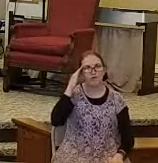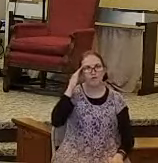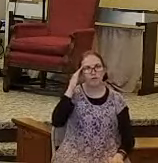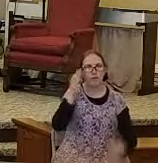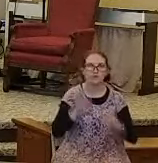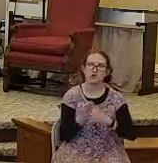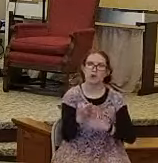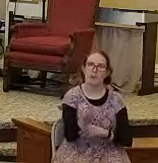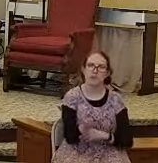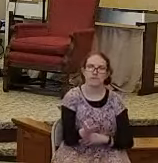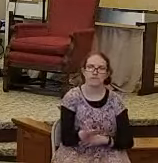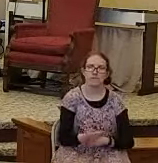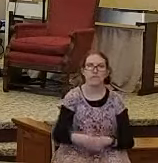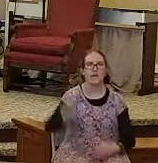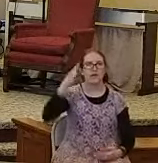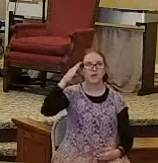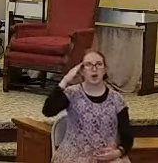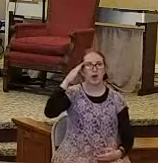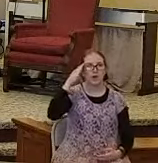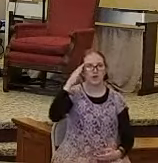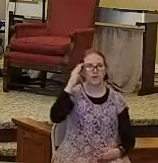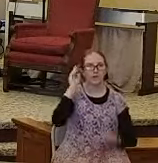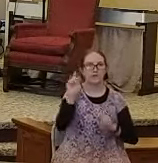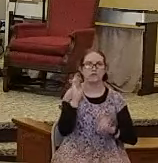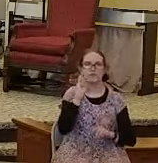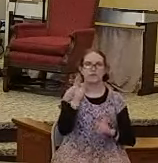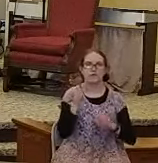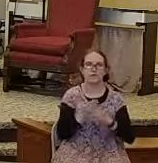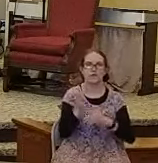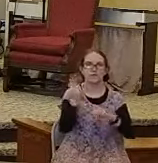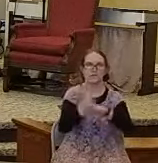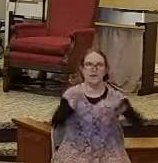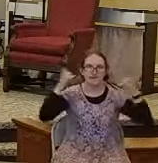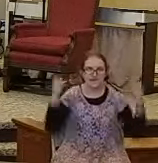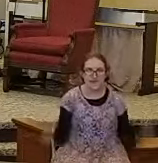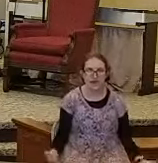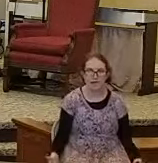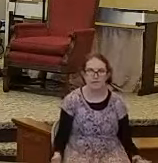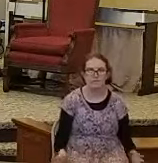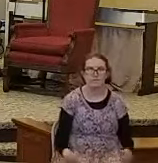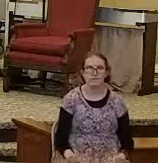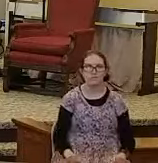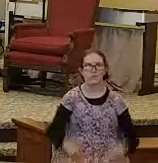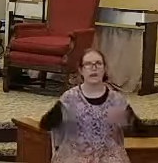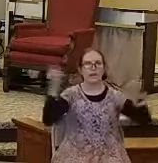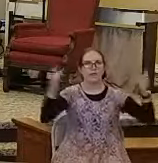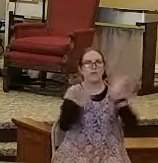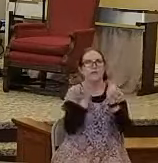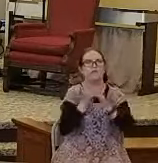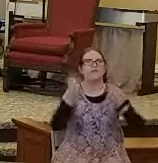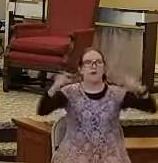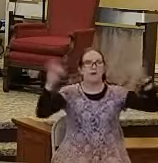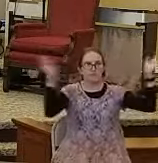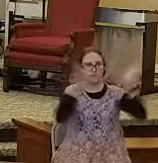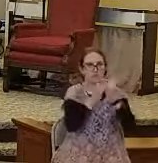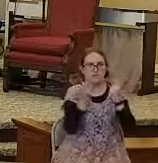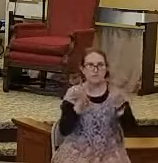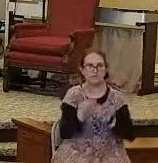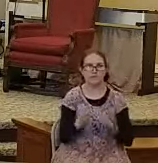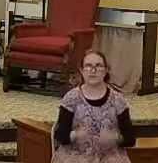you've gone through. He knows exactly what you're going through tonight, right now. Hallelujah, Jesus. Hallelujah,